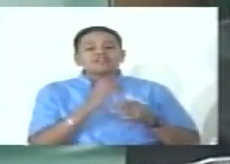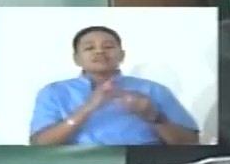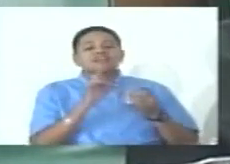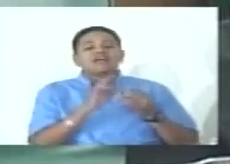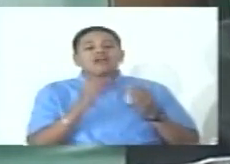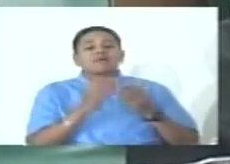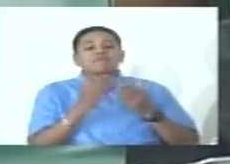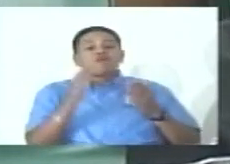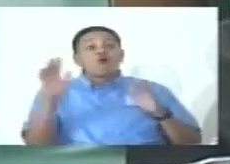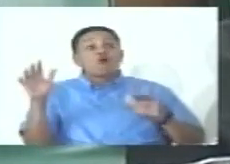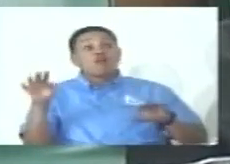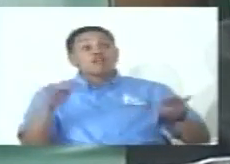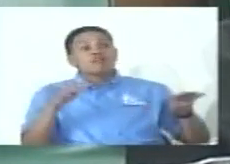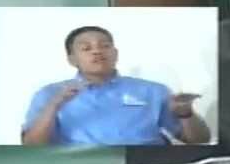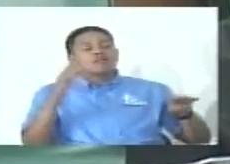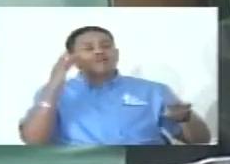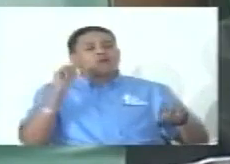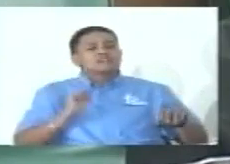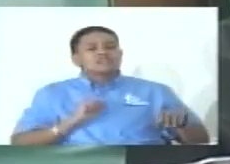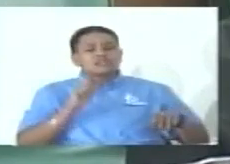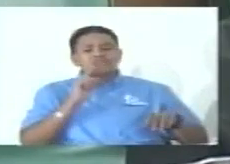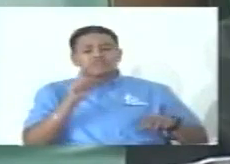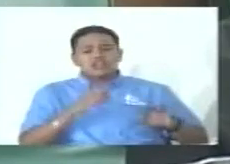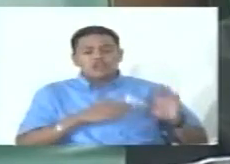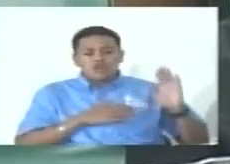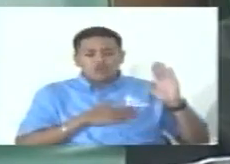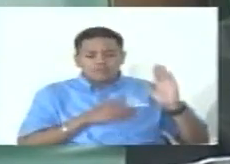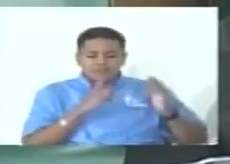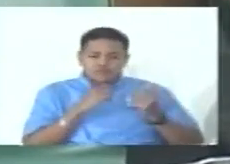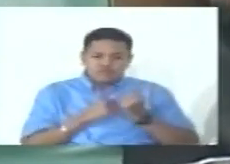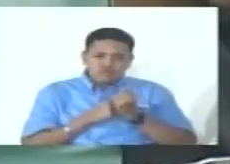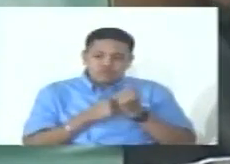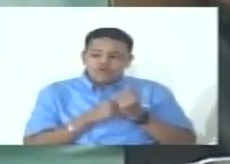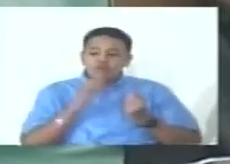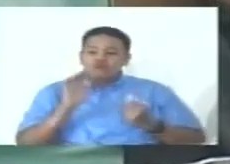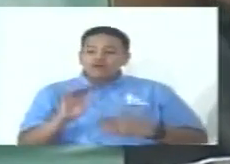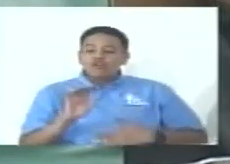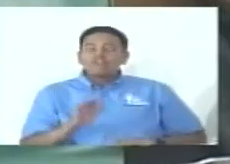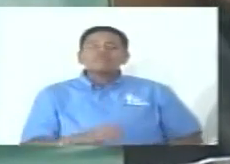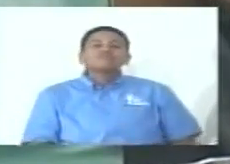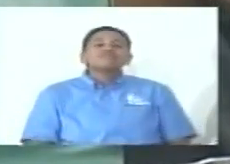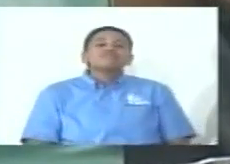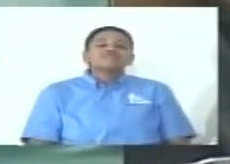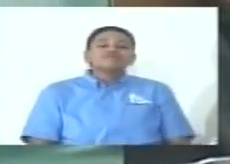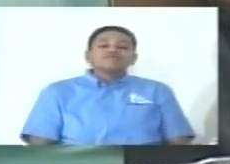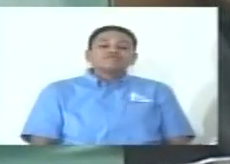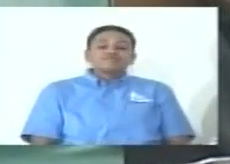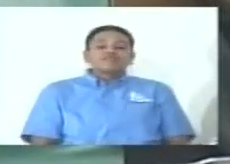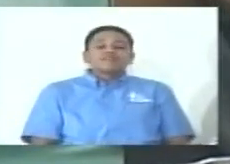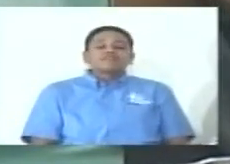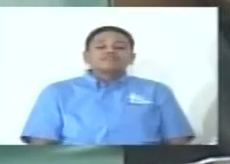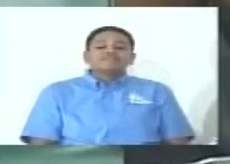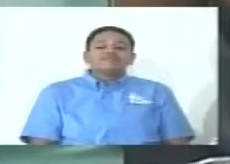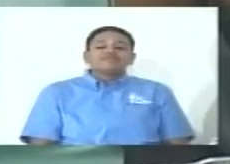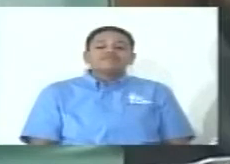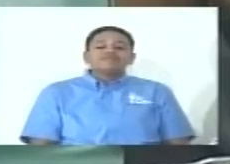before everybody, because I was very much committed to it. But there were